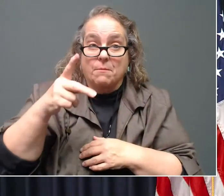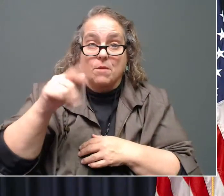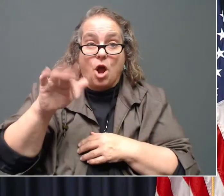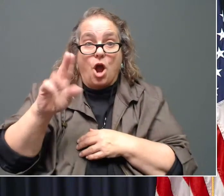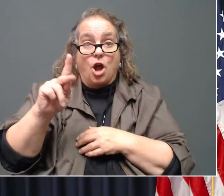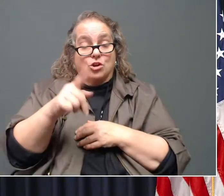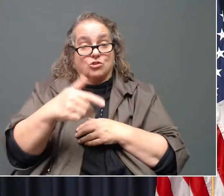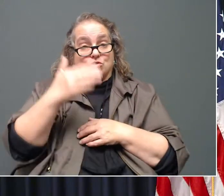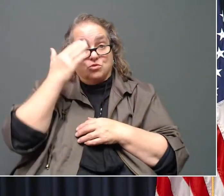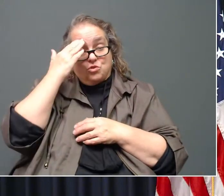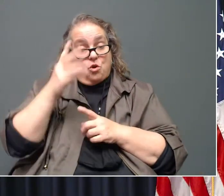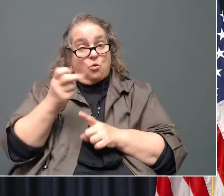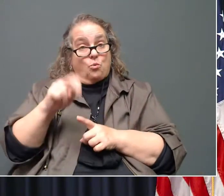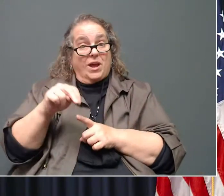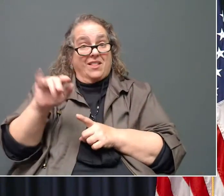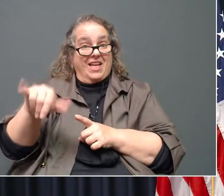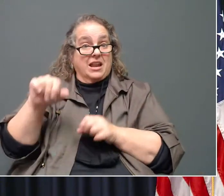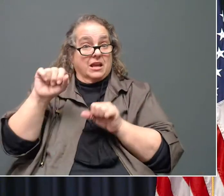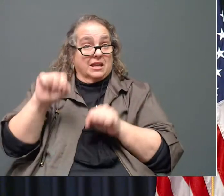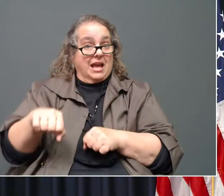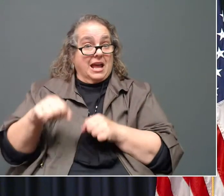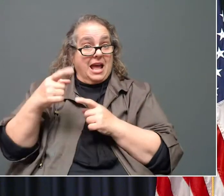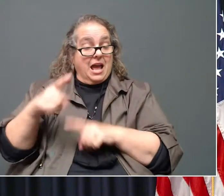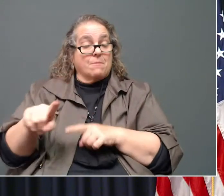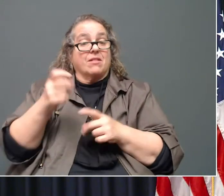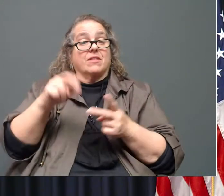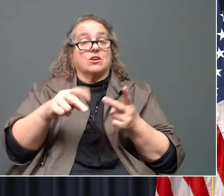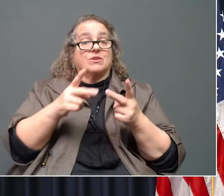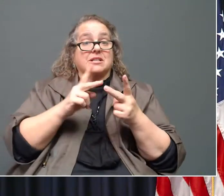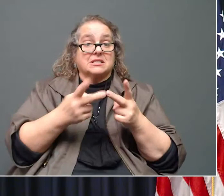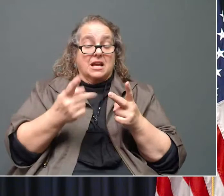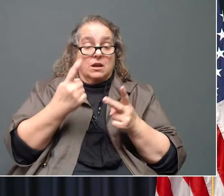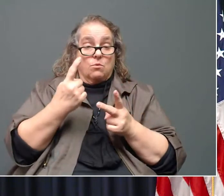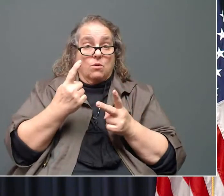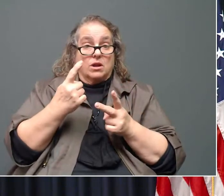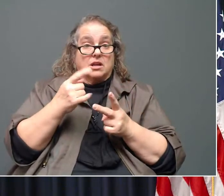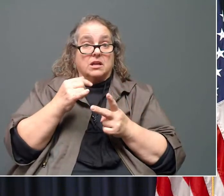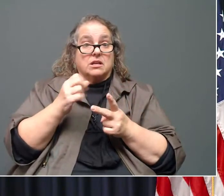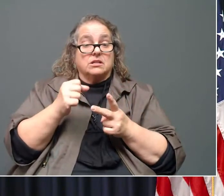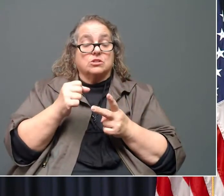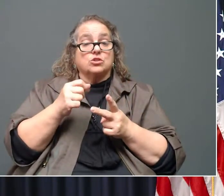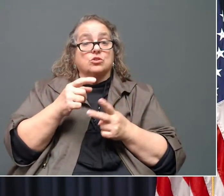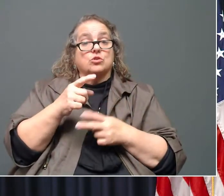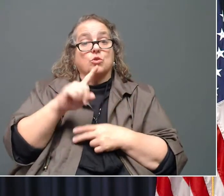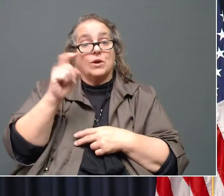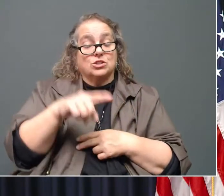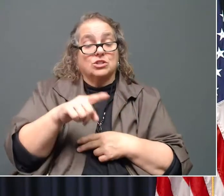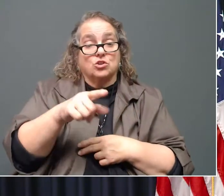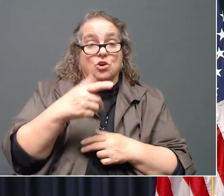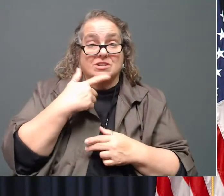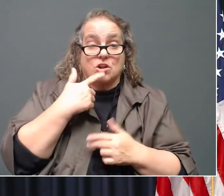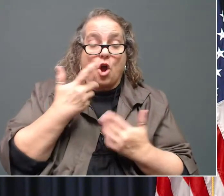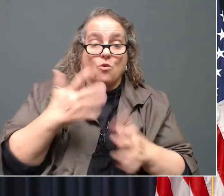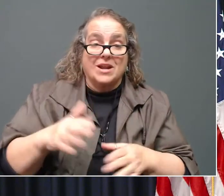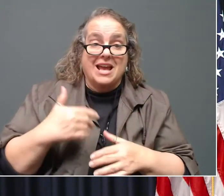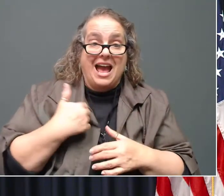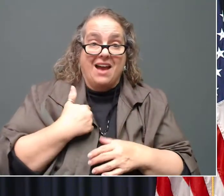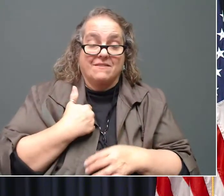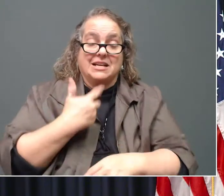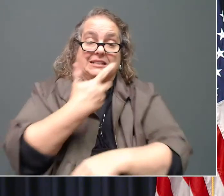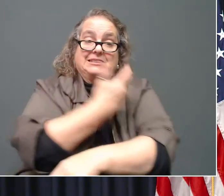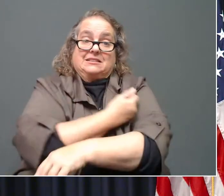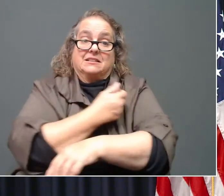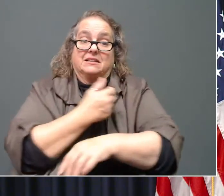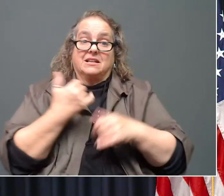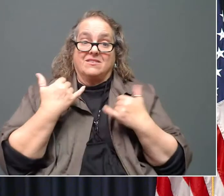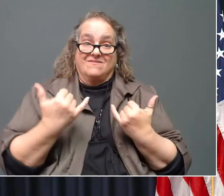on when that could maybe launch? And then you also mentioned earlier that there is already an existing vaccination site in West Louisville. Can